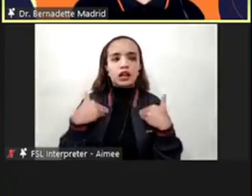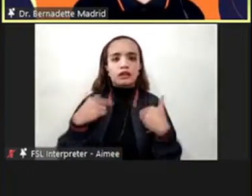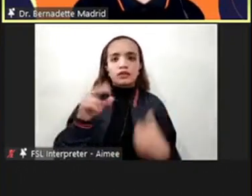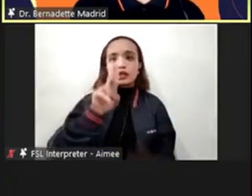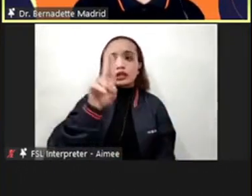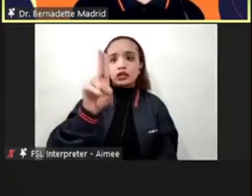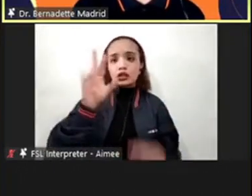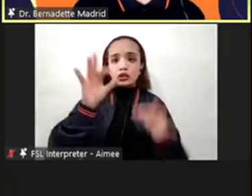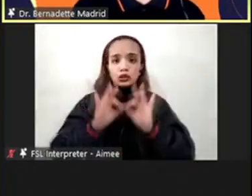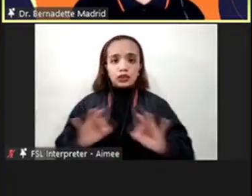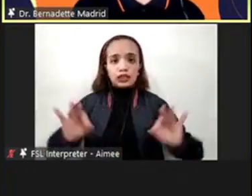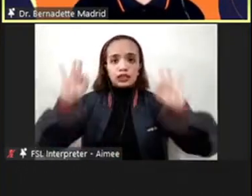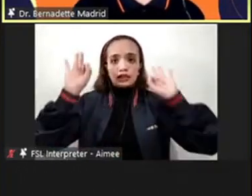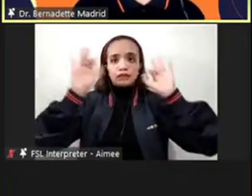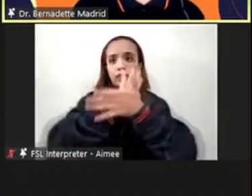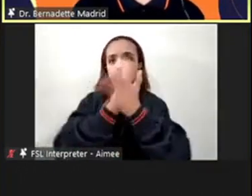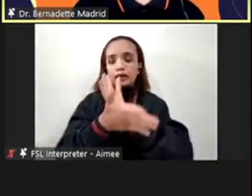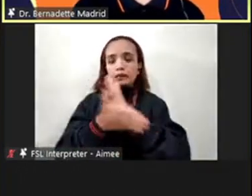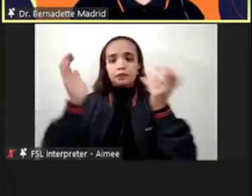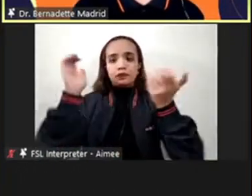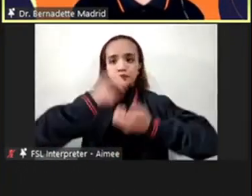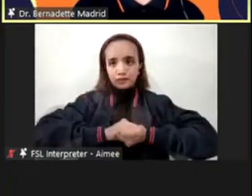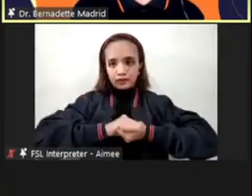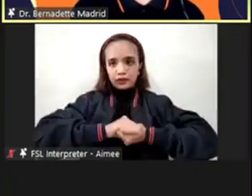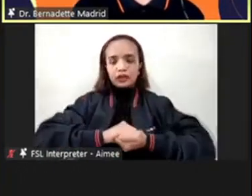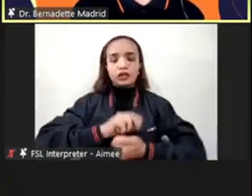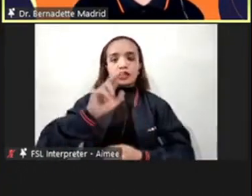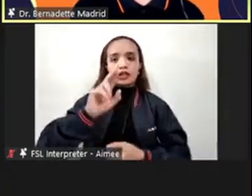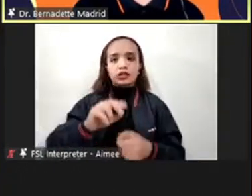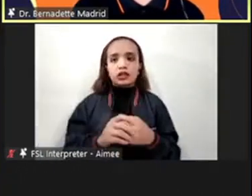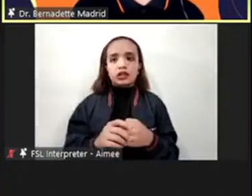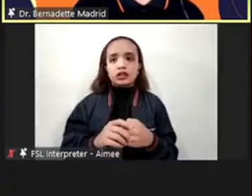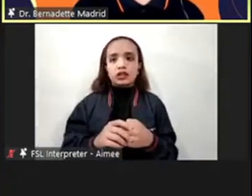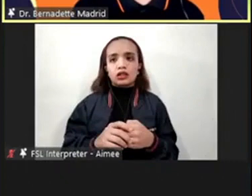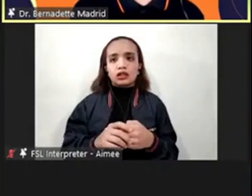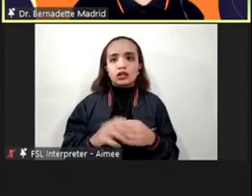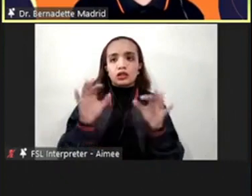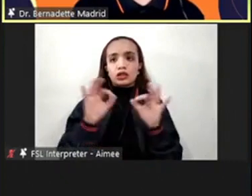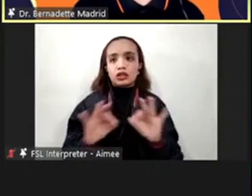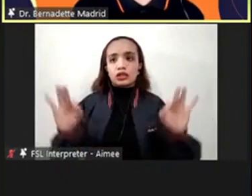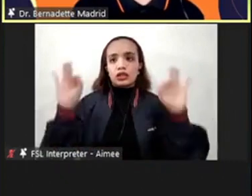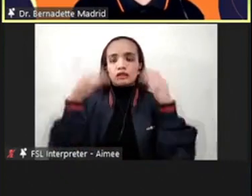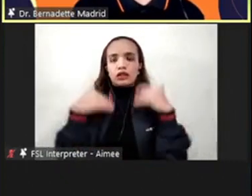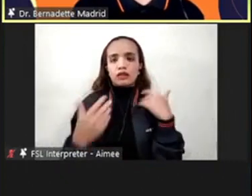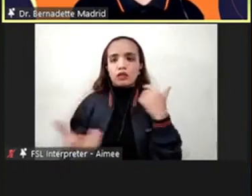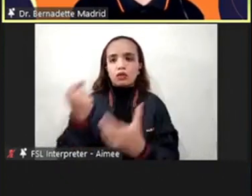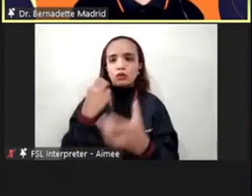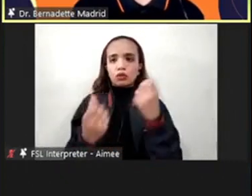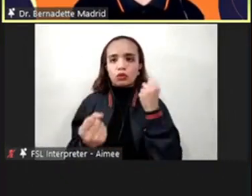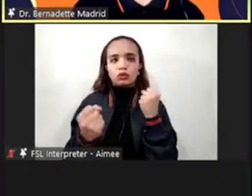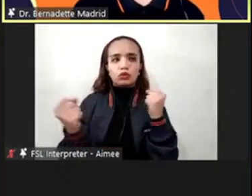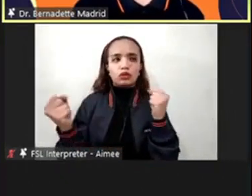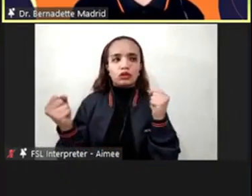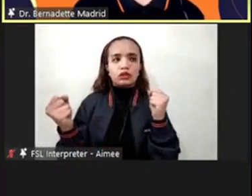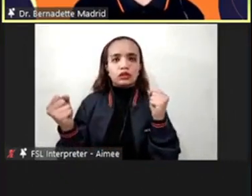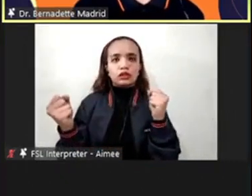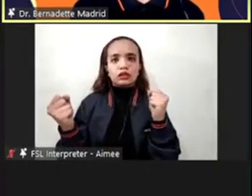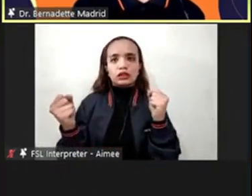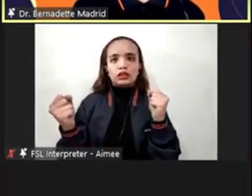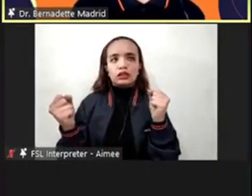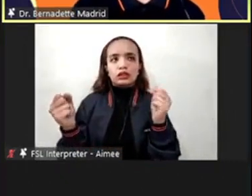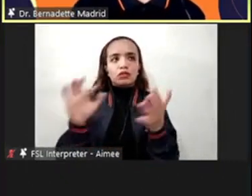partner. And UNICEF also has its own disaster strategies, and we became part of